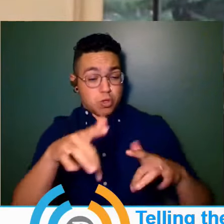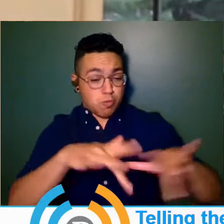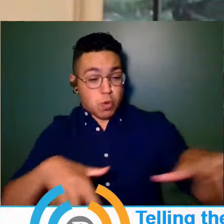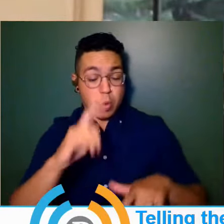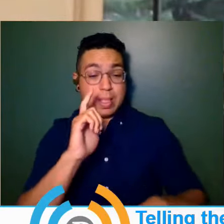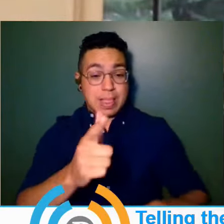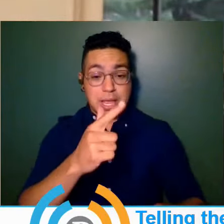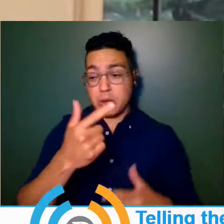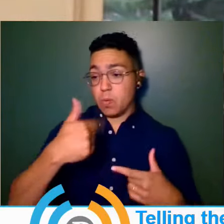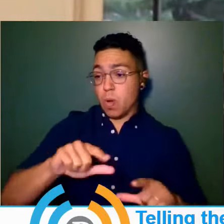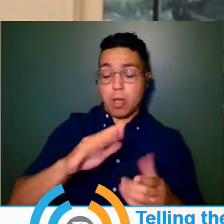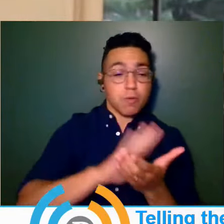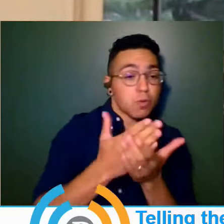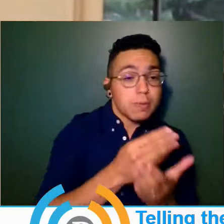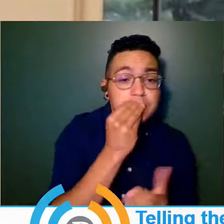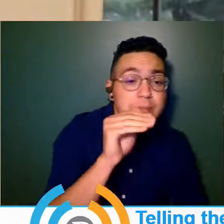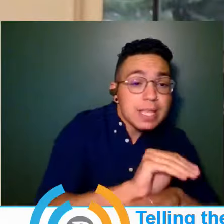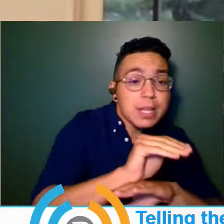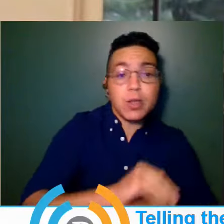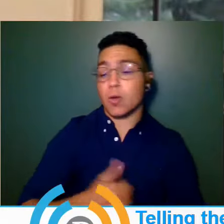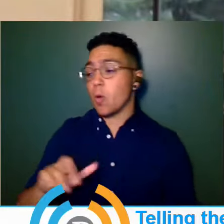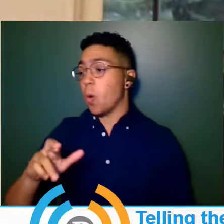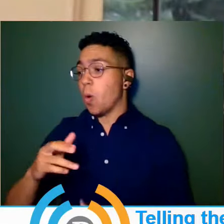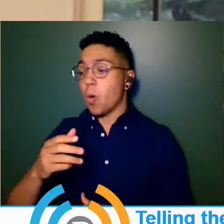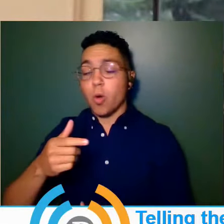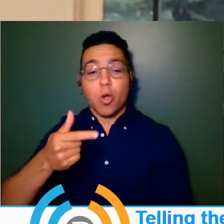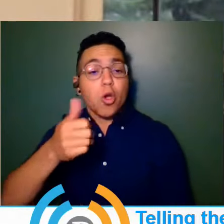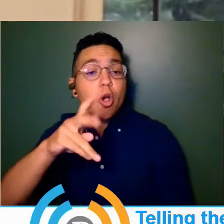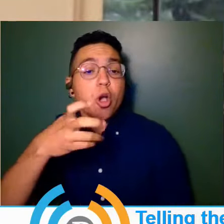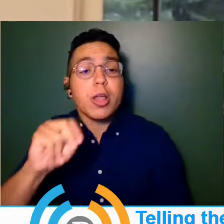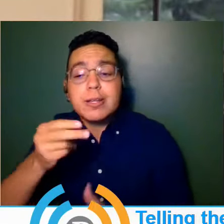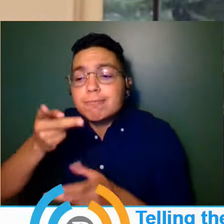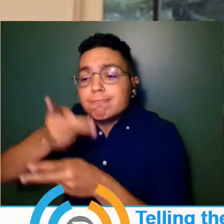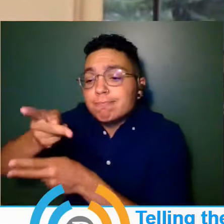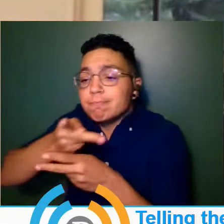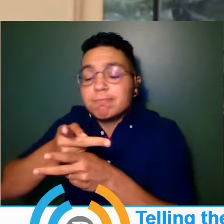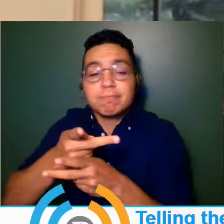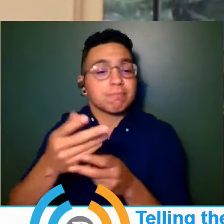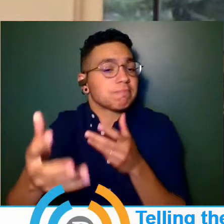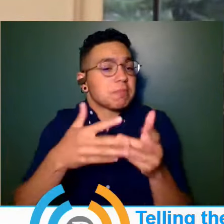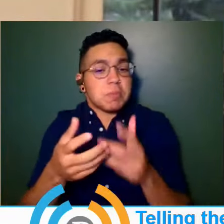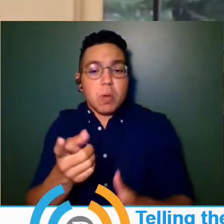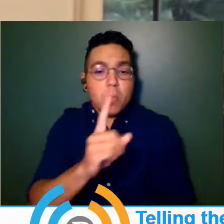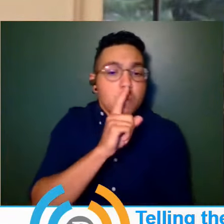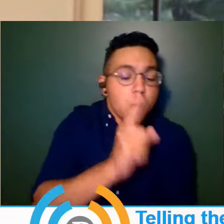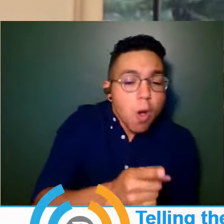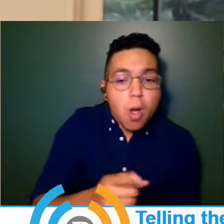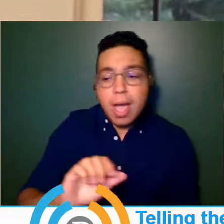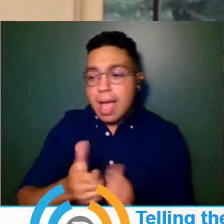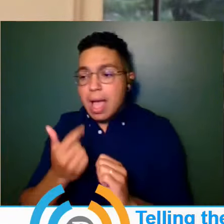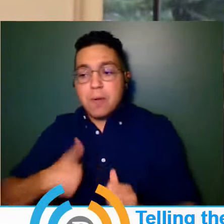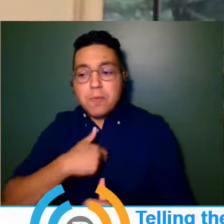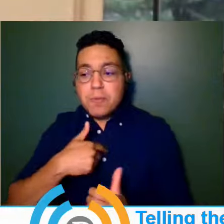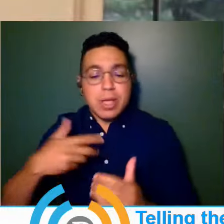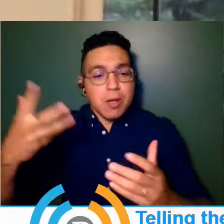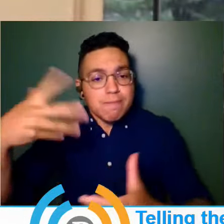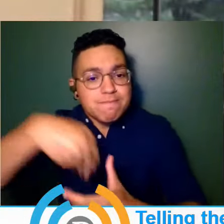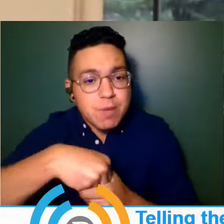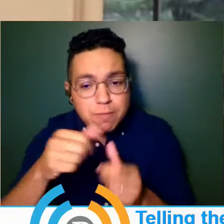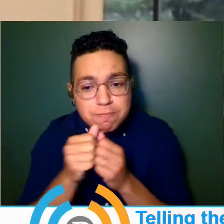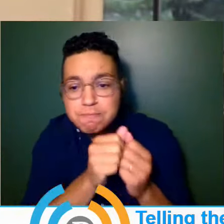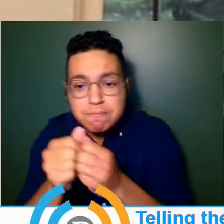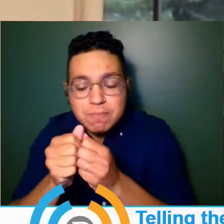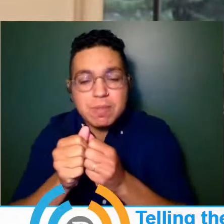or listening while weeding the garden. Wherever you are, however we find you today, welcome. I'm so glad you can join us for this